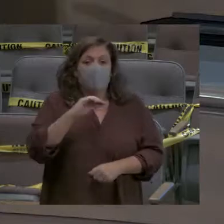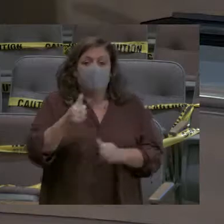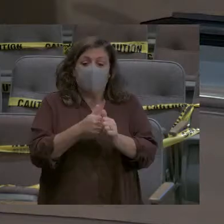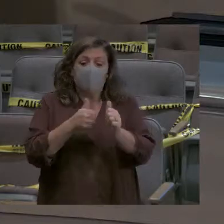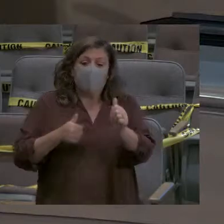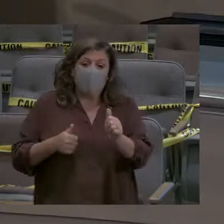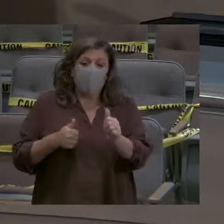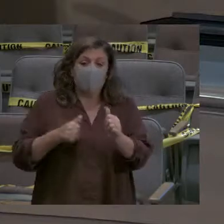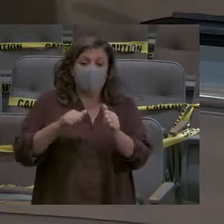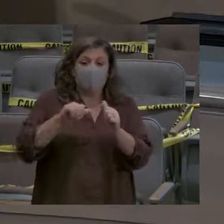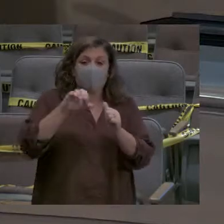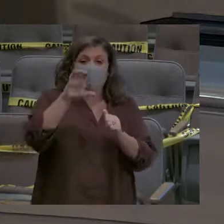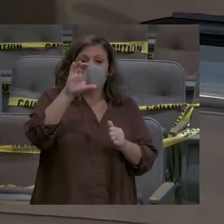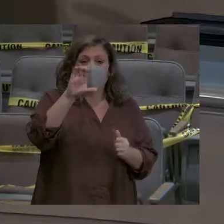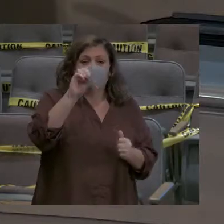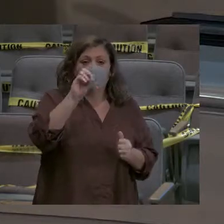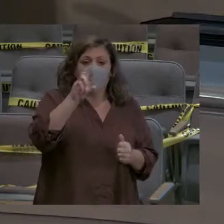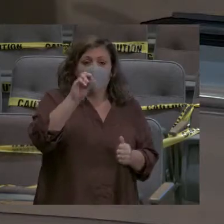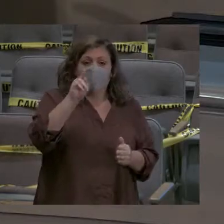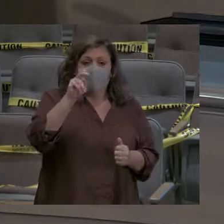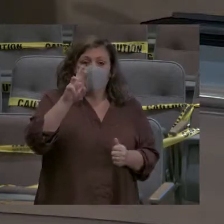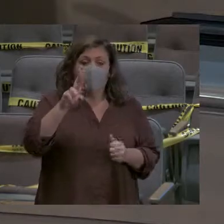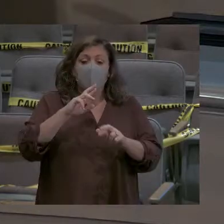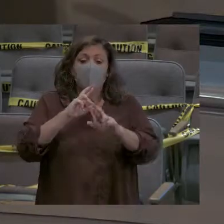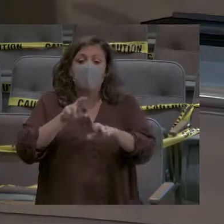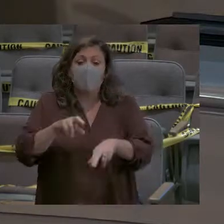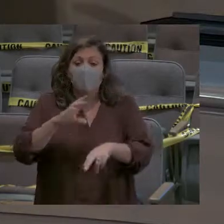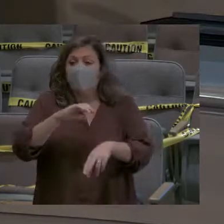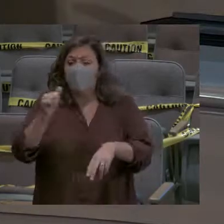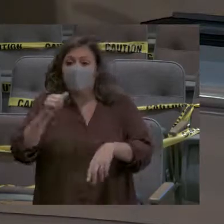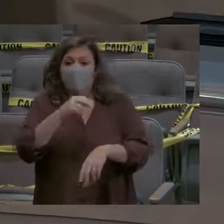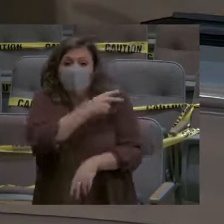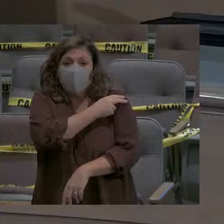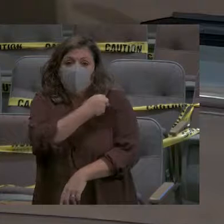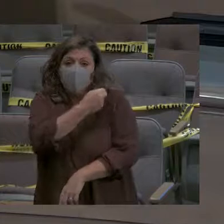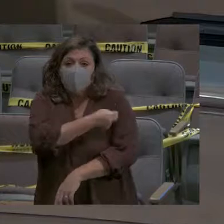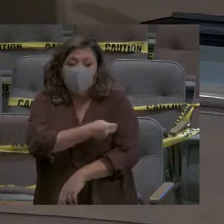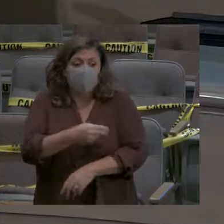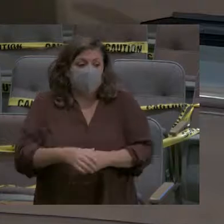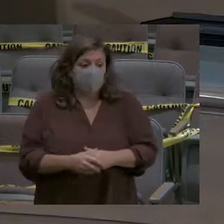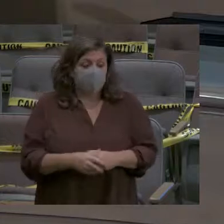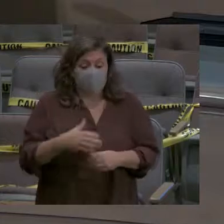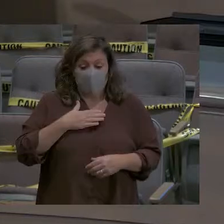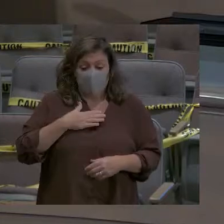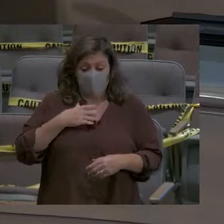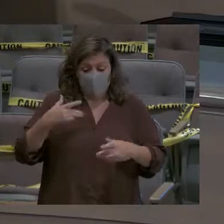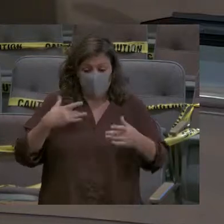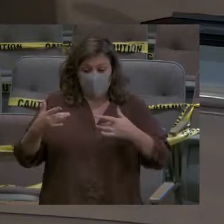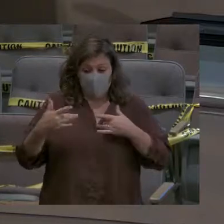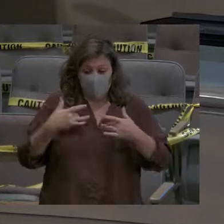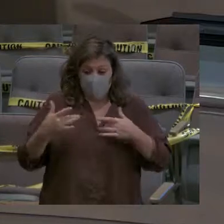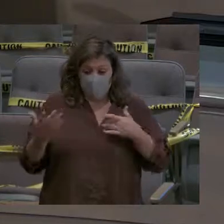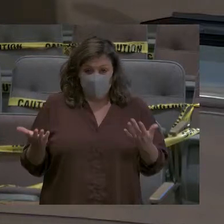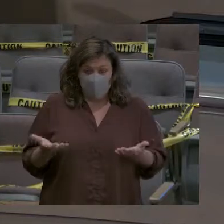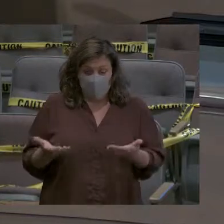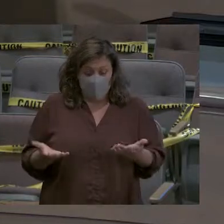Phoebe elaborate on. But one of the concerns I have is that I know